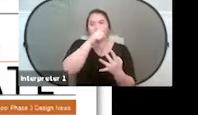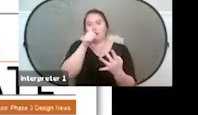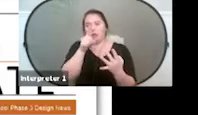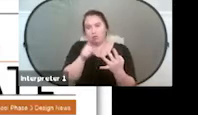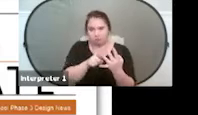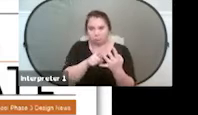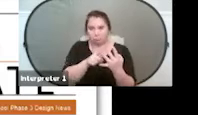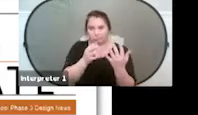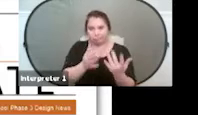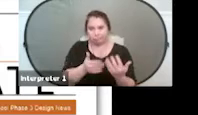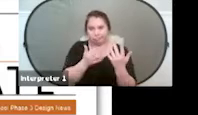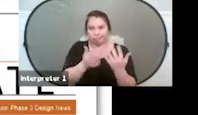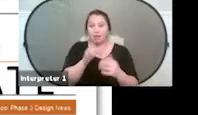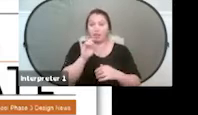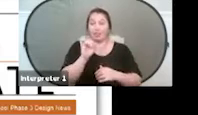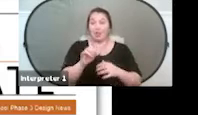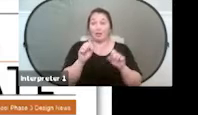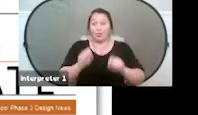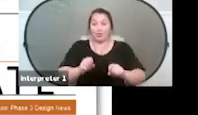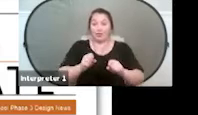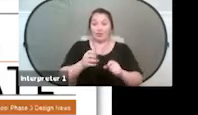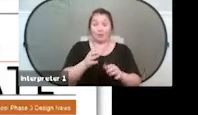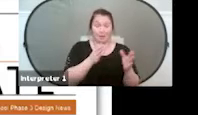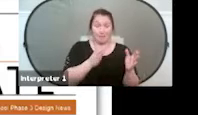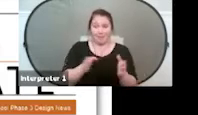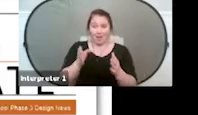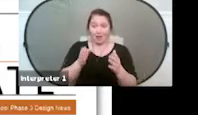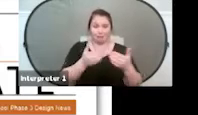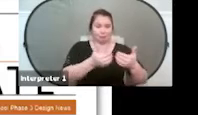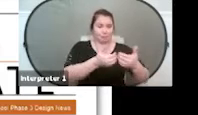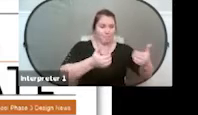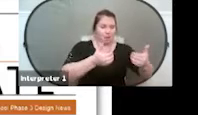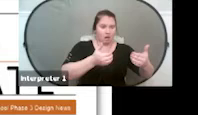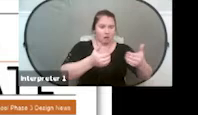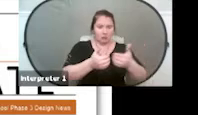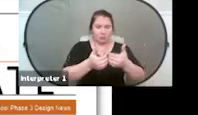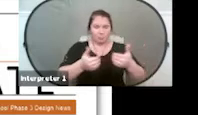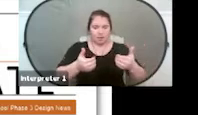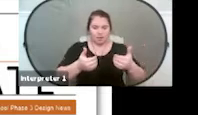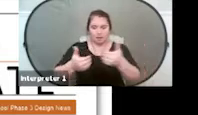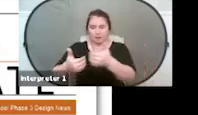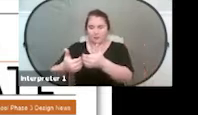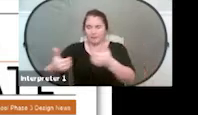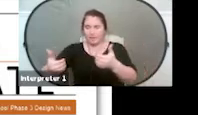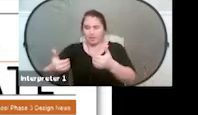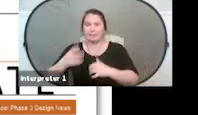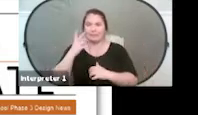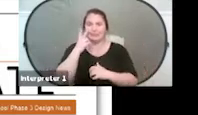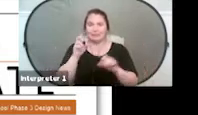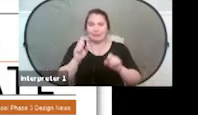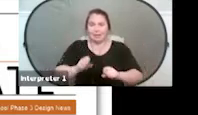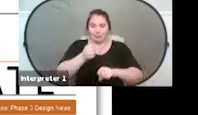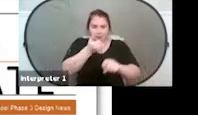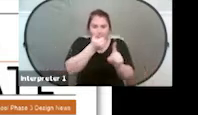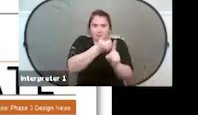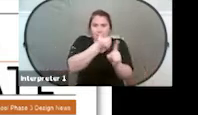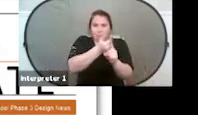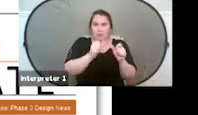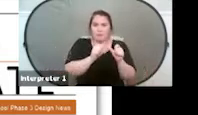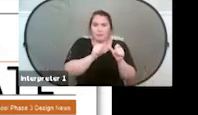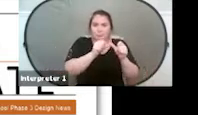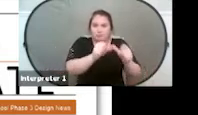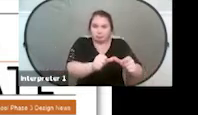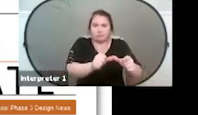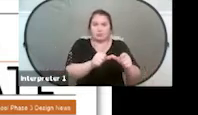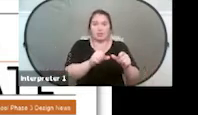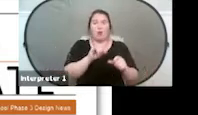to break up the master plan into phases that can kind of stand on their own if it stops there for a period of time, or that can